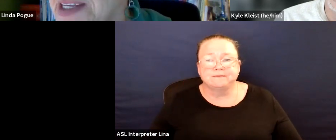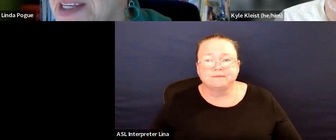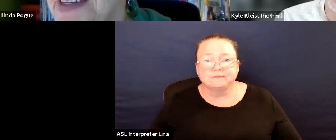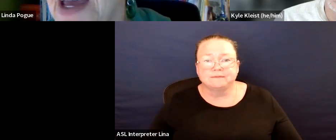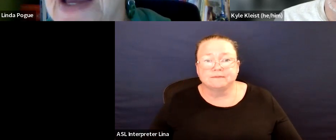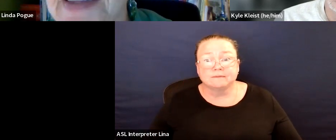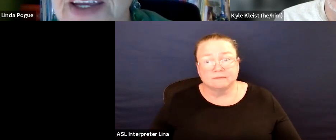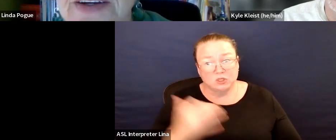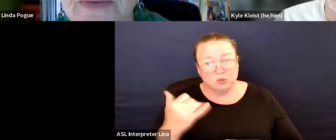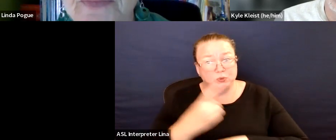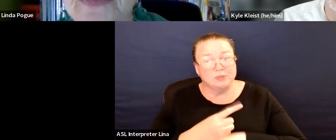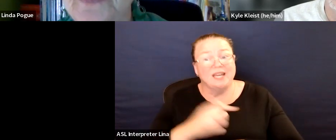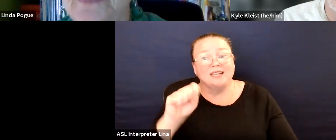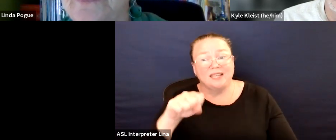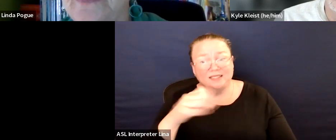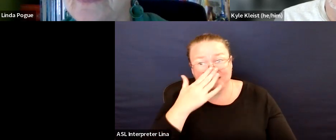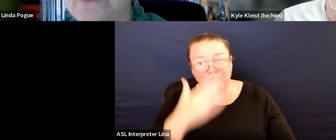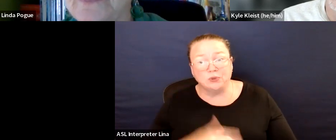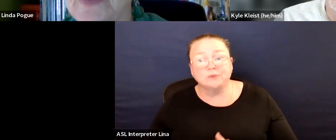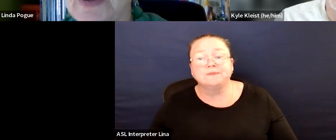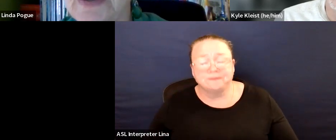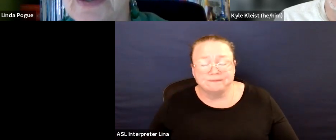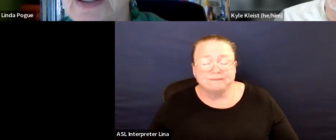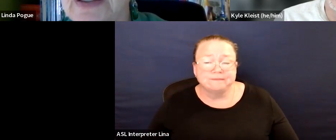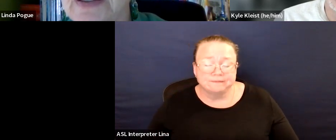Which it is today. Yes, thank you. Mhm.